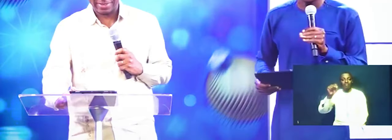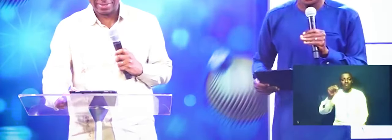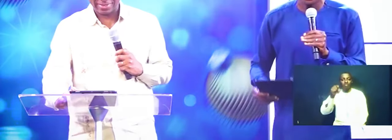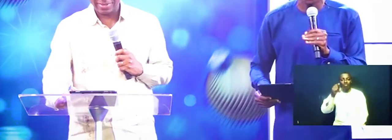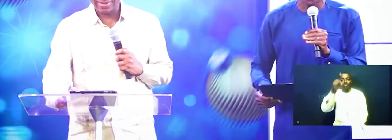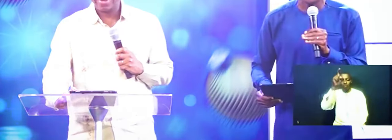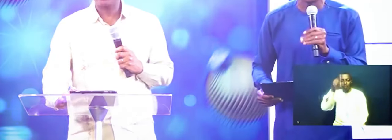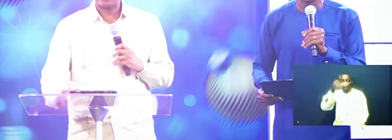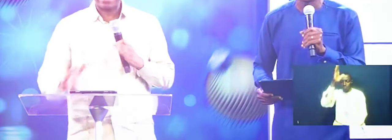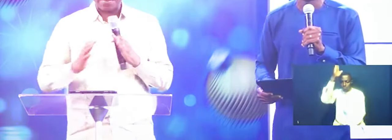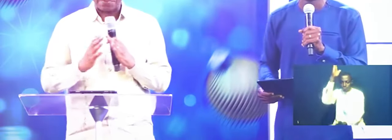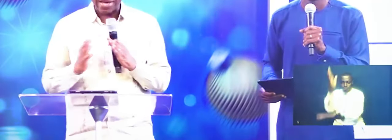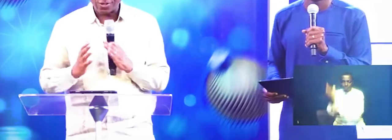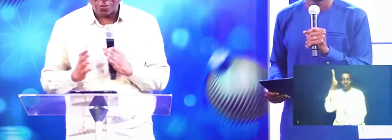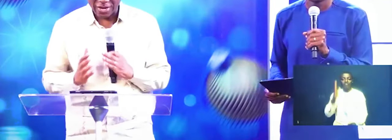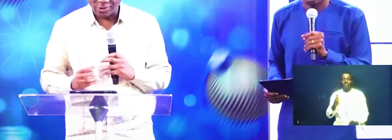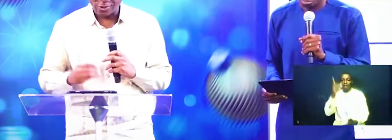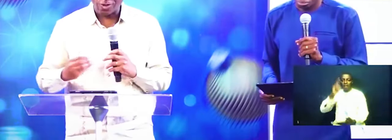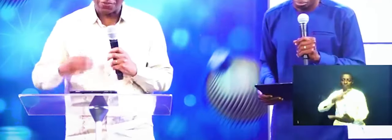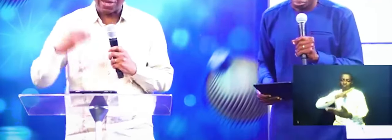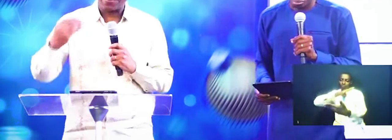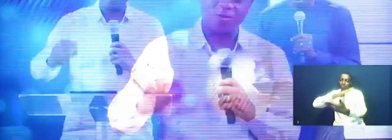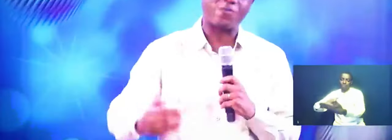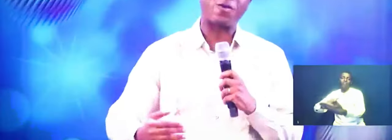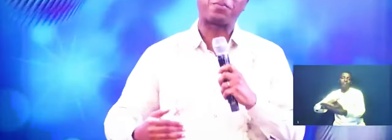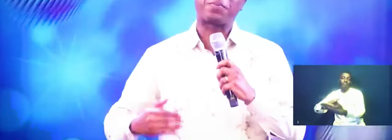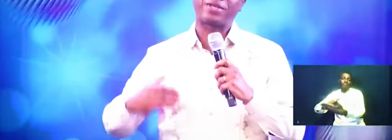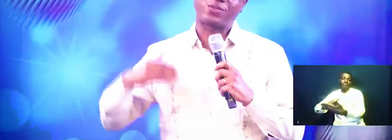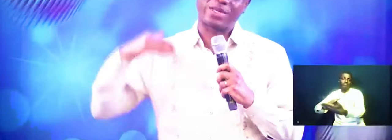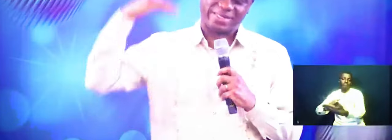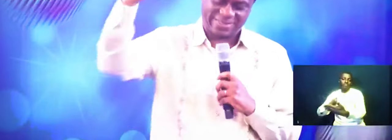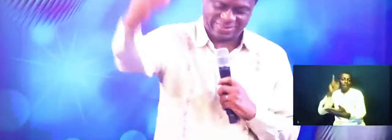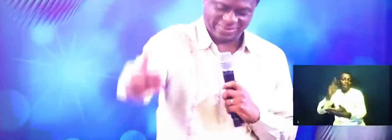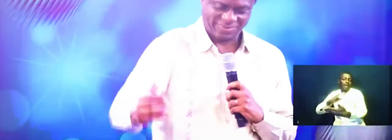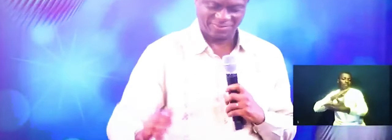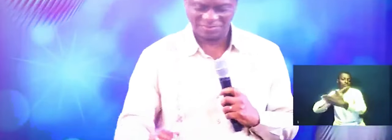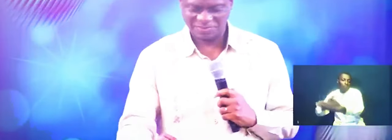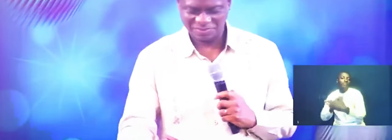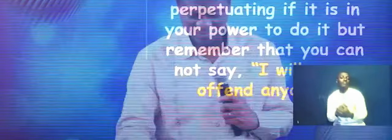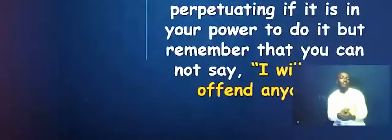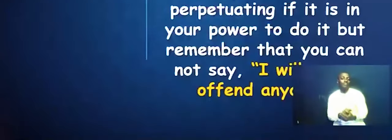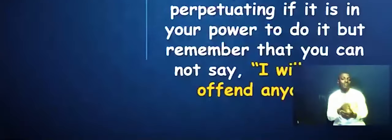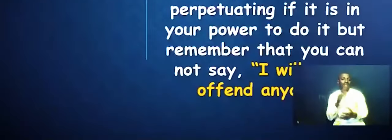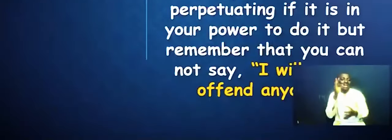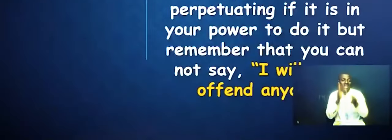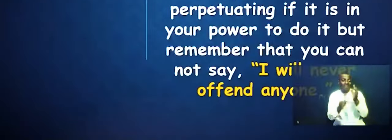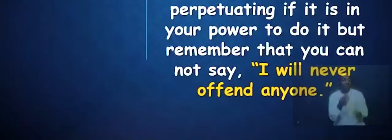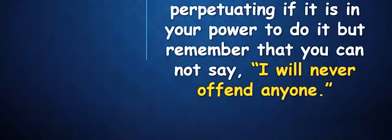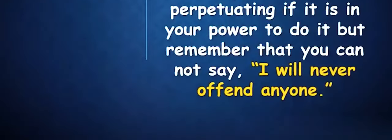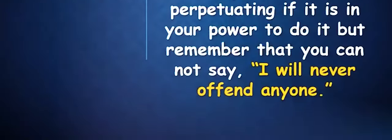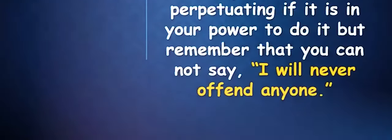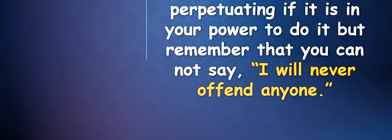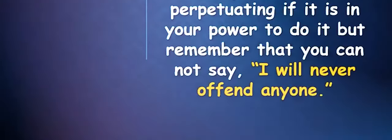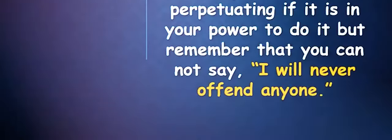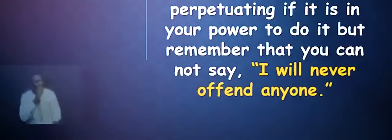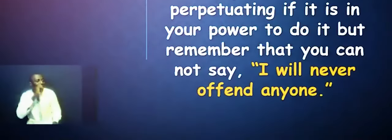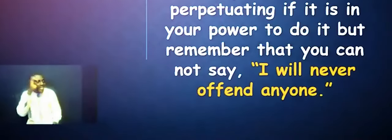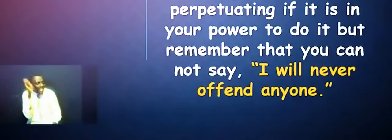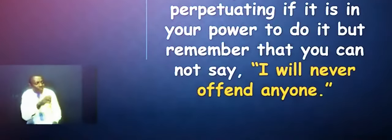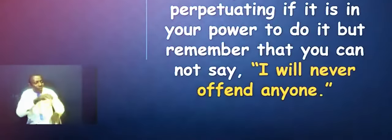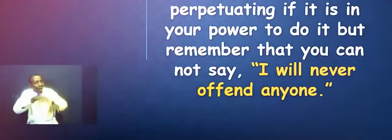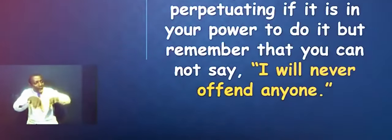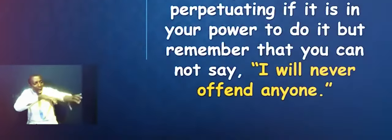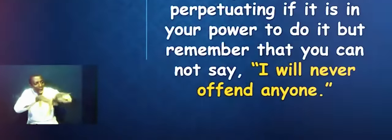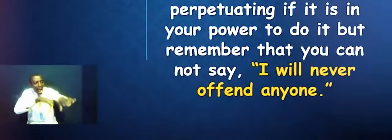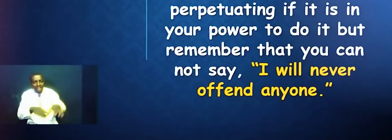it. Find the best way to stop evil from perpetuating. If